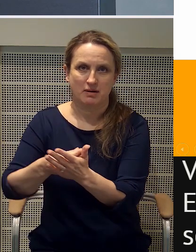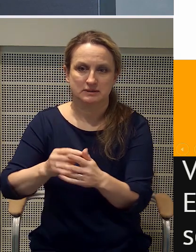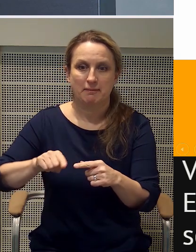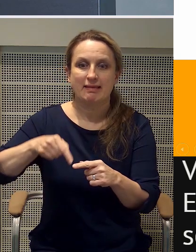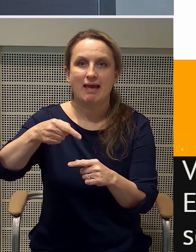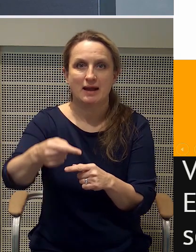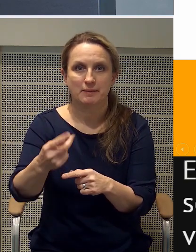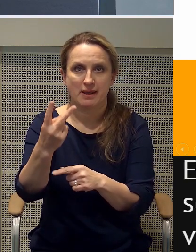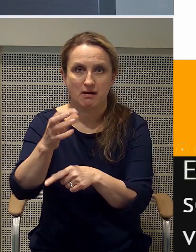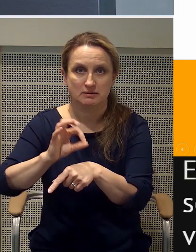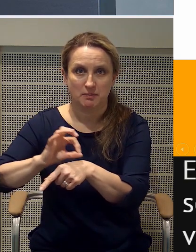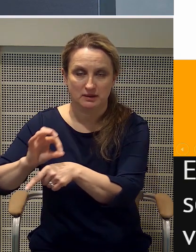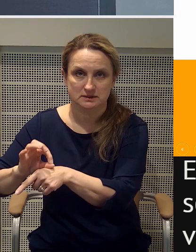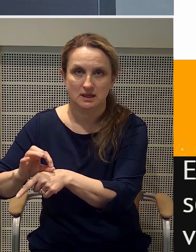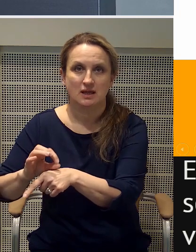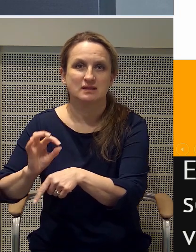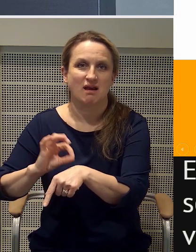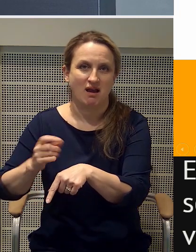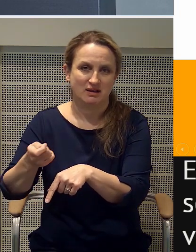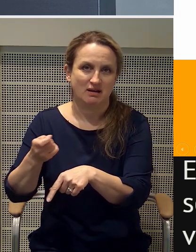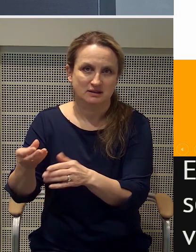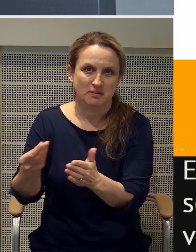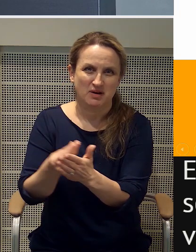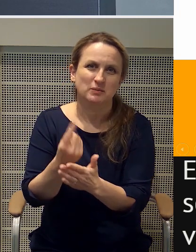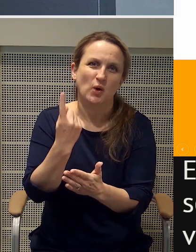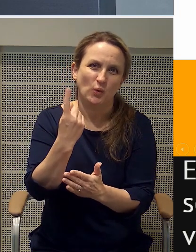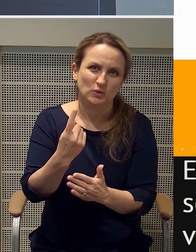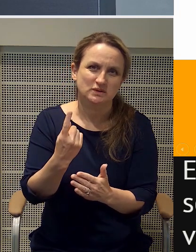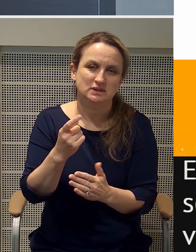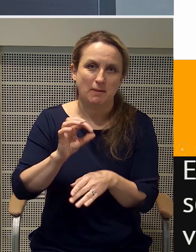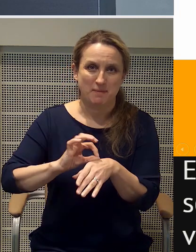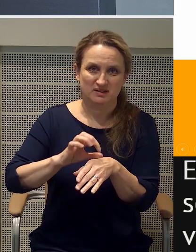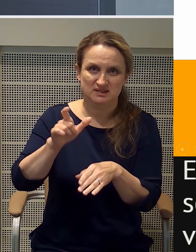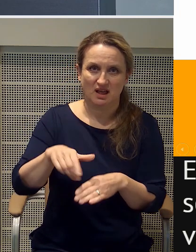them out. Fortunately, health insurance fund